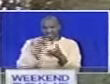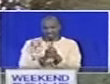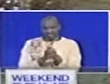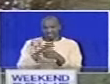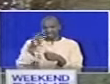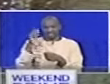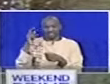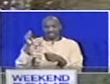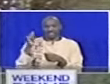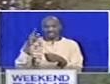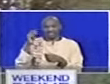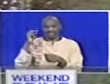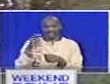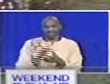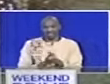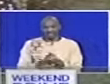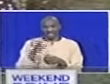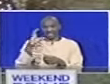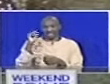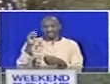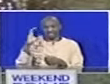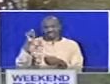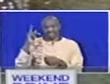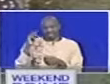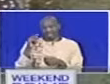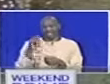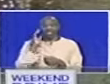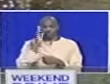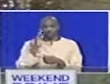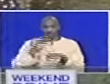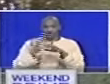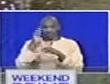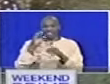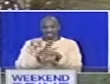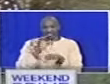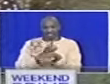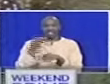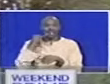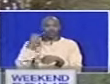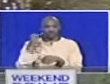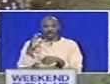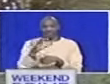Tinina, KTN, at the ACK Goodwill Church in Gilgil, Nakuru County.